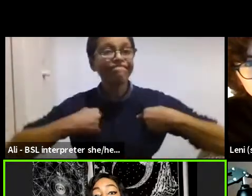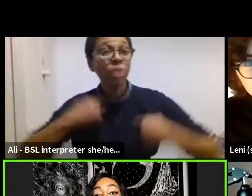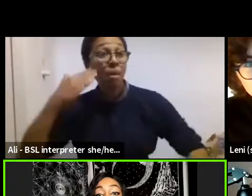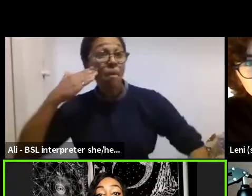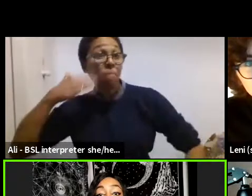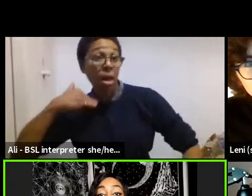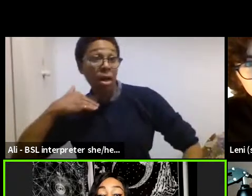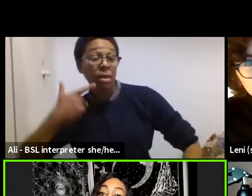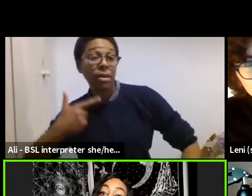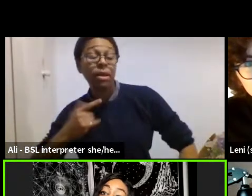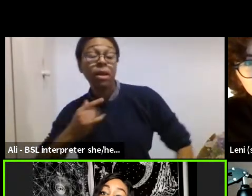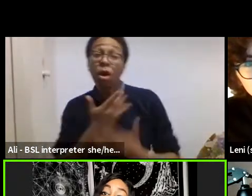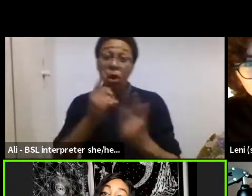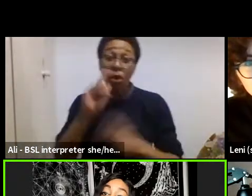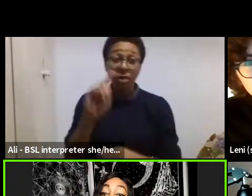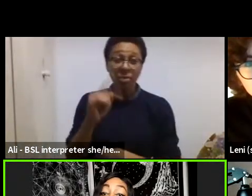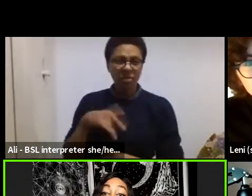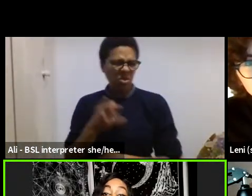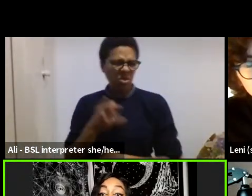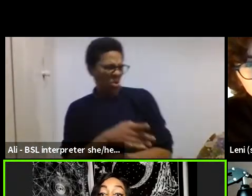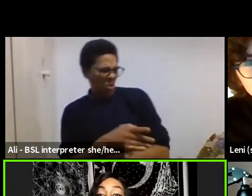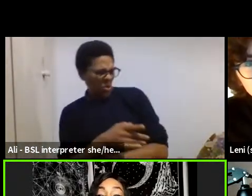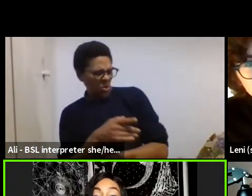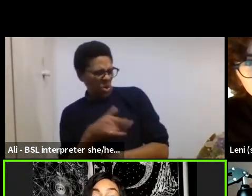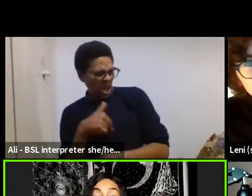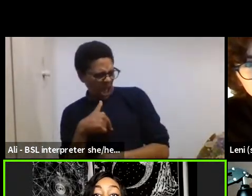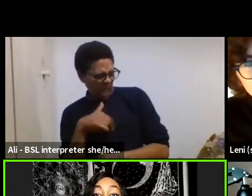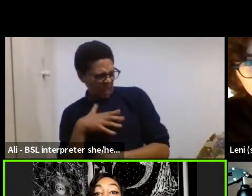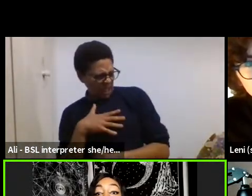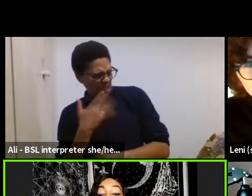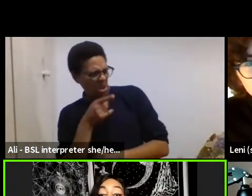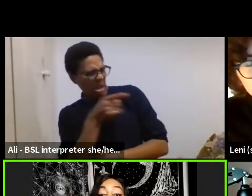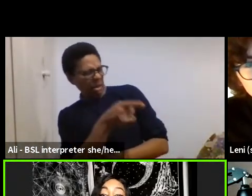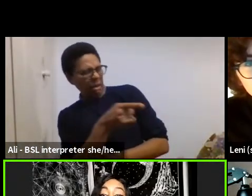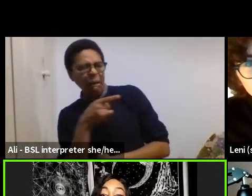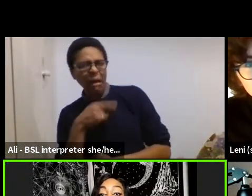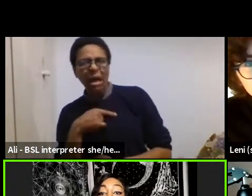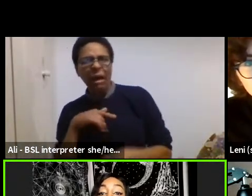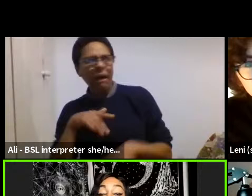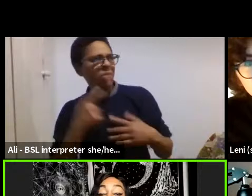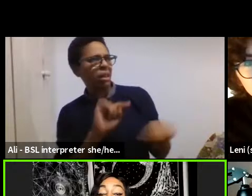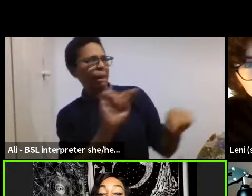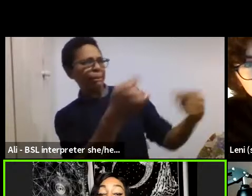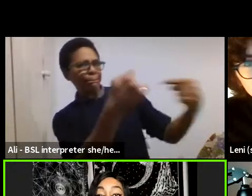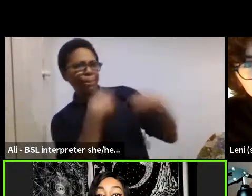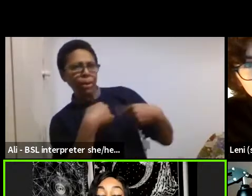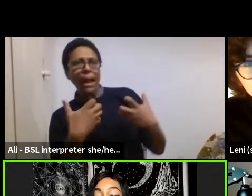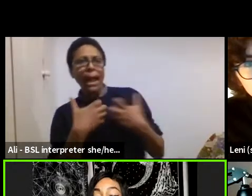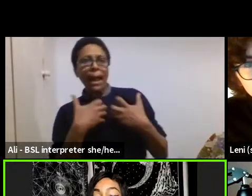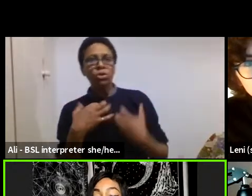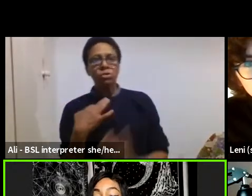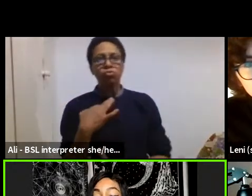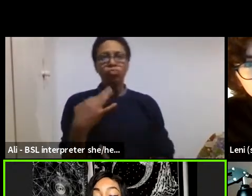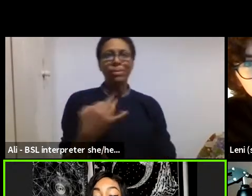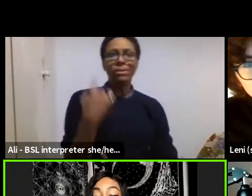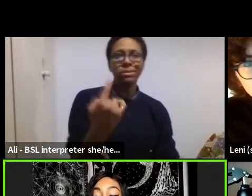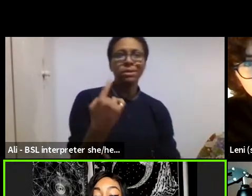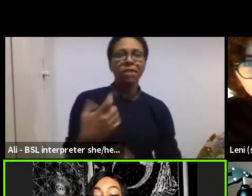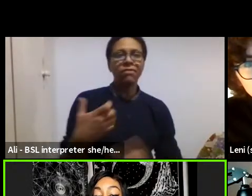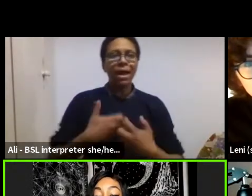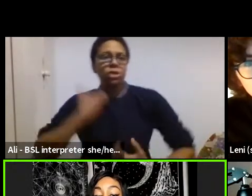don't relate to her. She seems too different. I'm threatened by her and the way she presents herself and expresses herself.